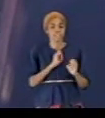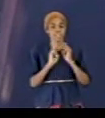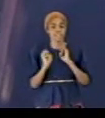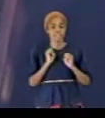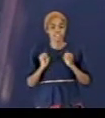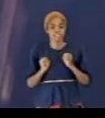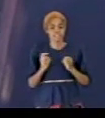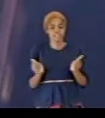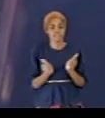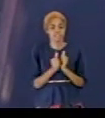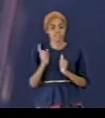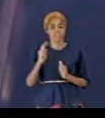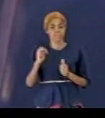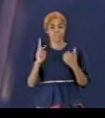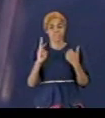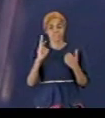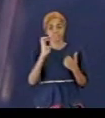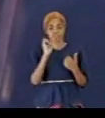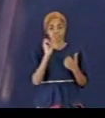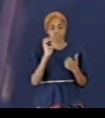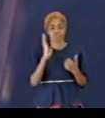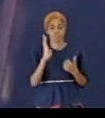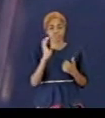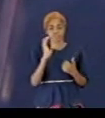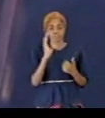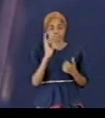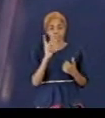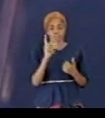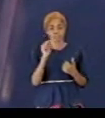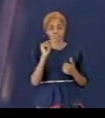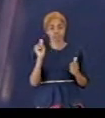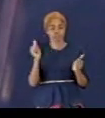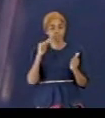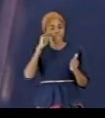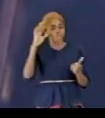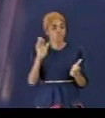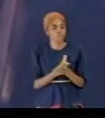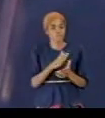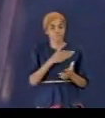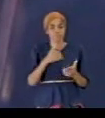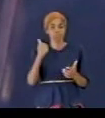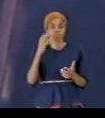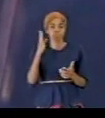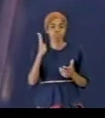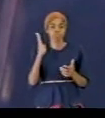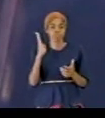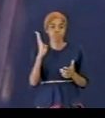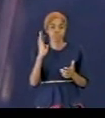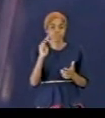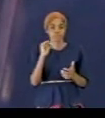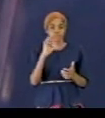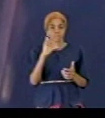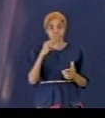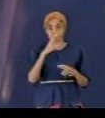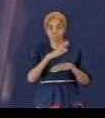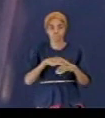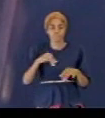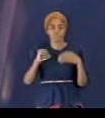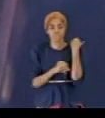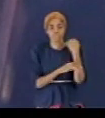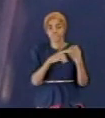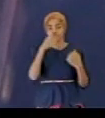his wife. And Abimelech called Isaac and said, Behold, of a surety she is thy